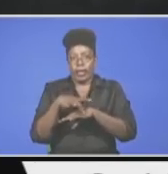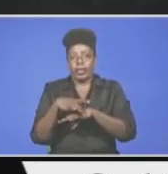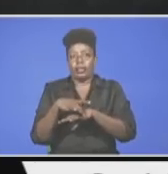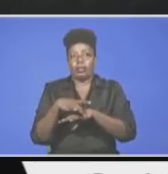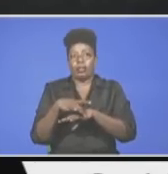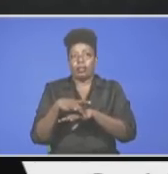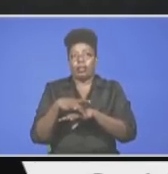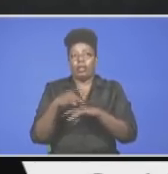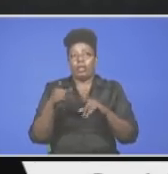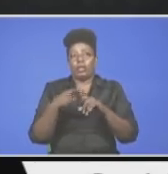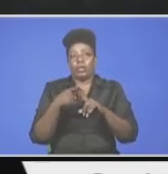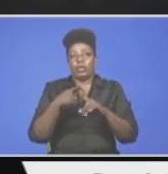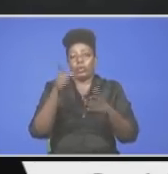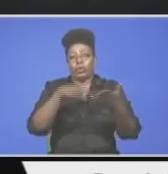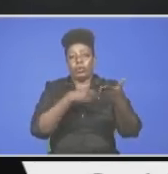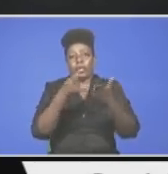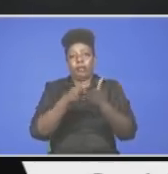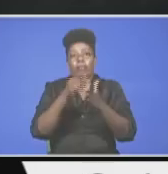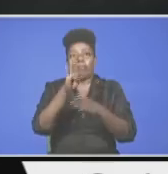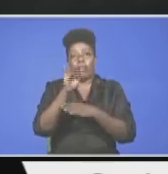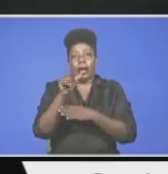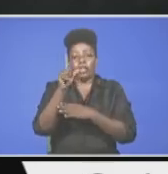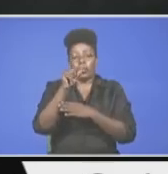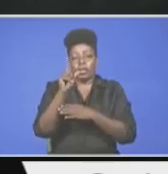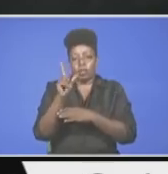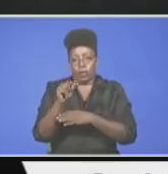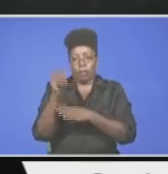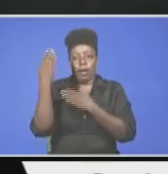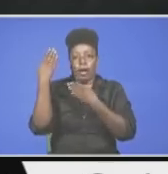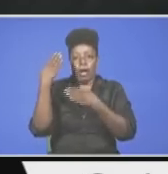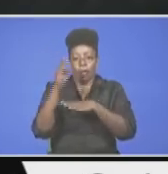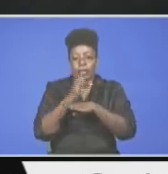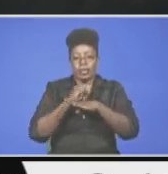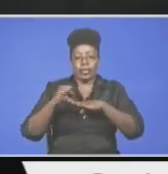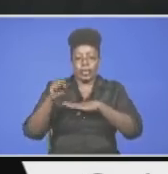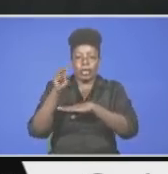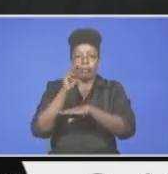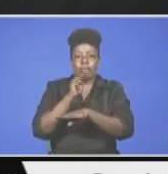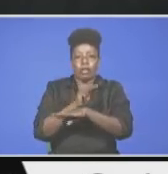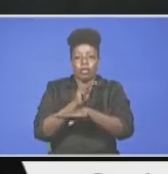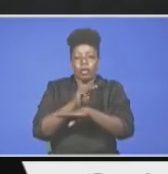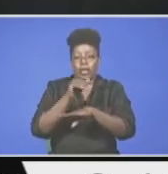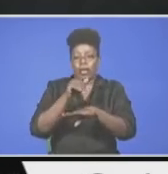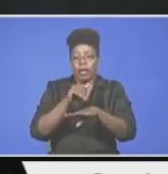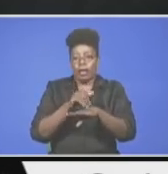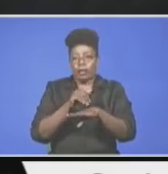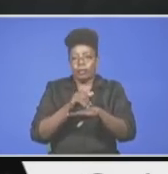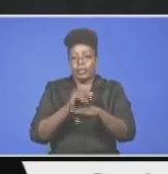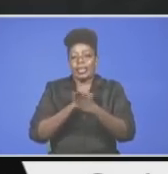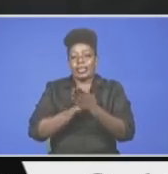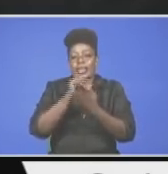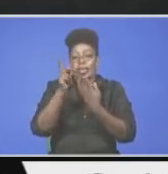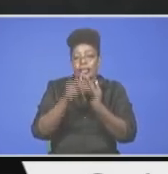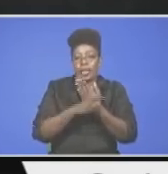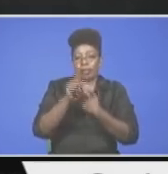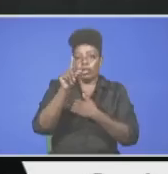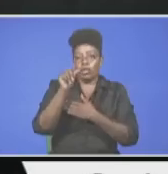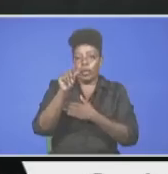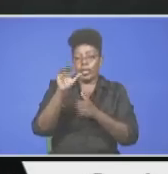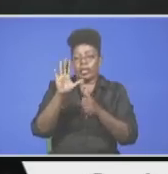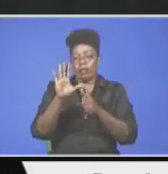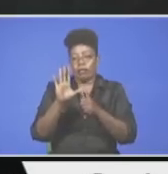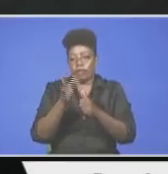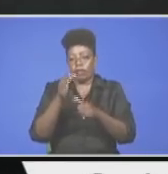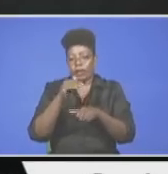to ban them by 2020 than at Bahamas Faith Ministries, which will take place on September 25th at